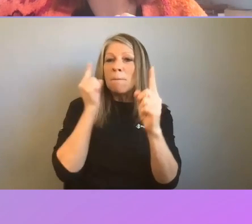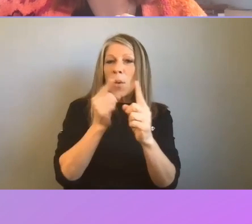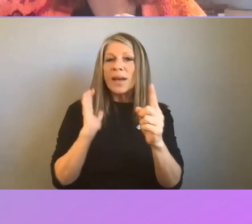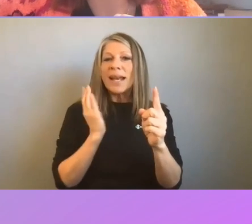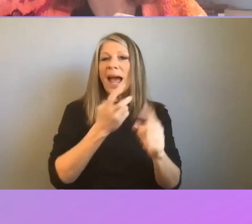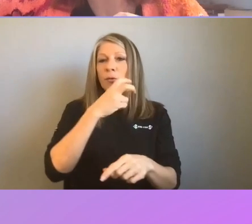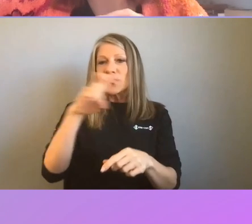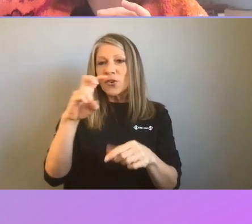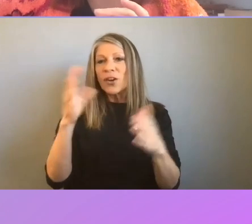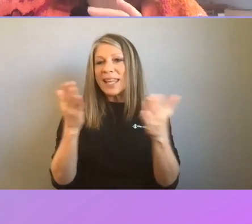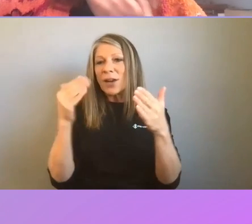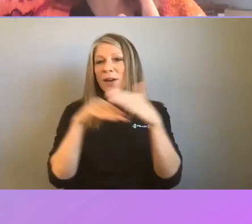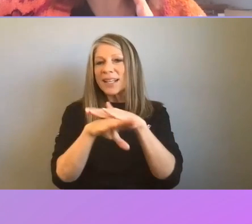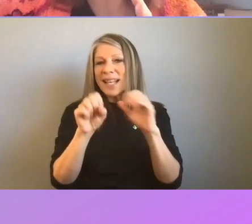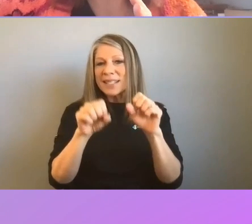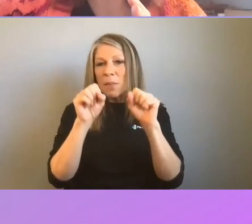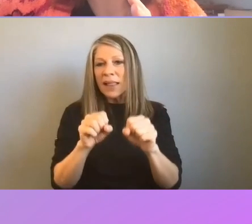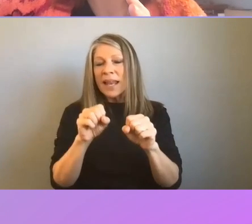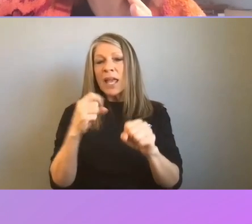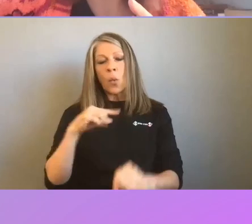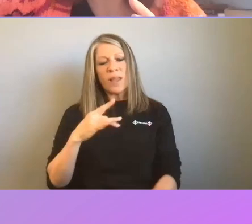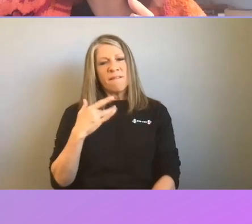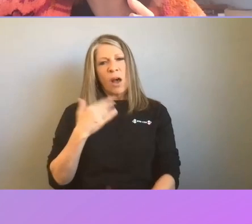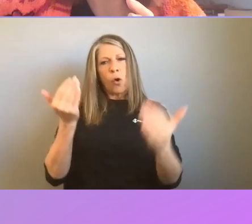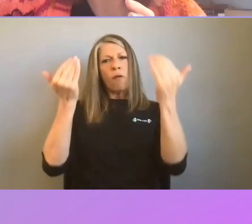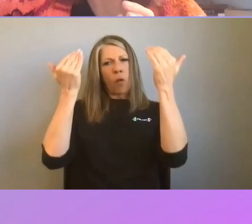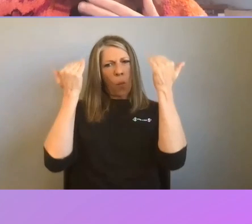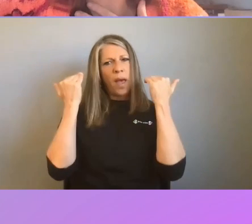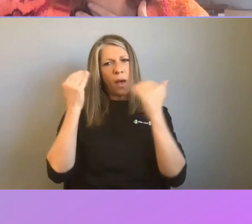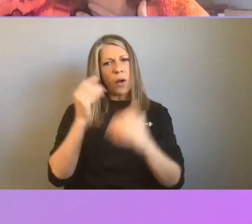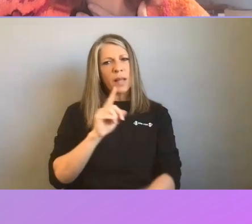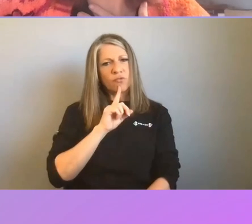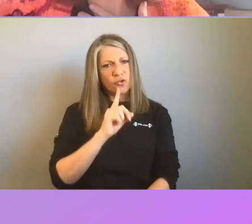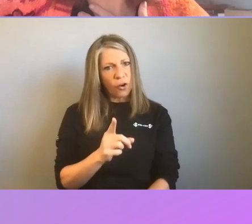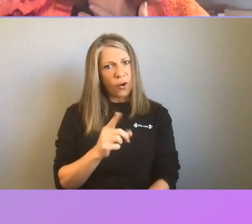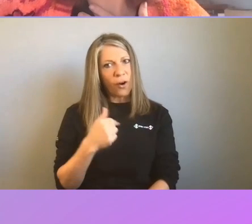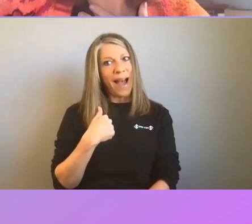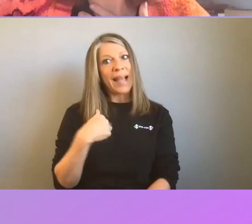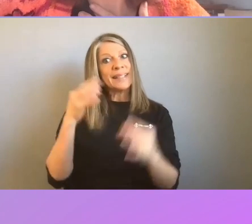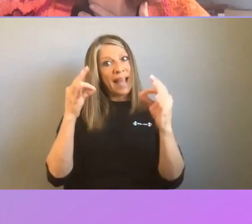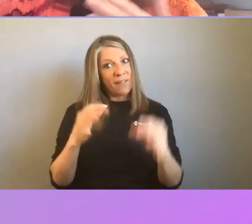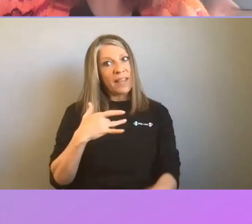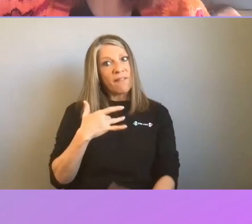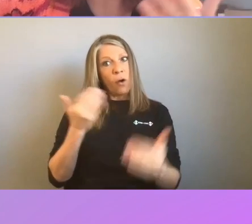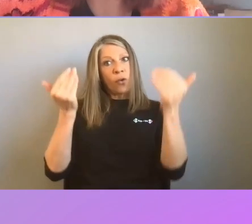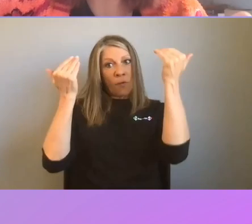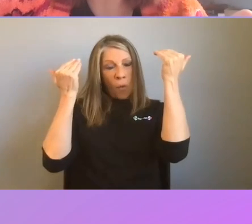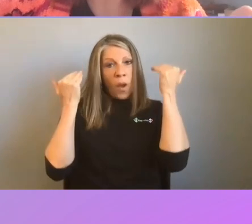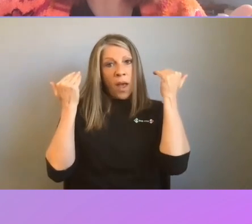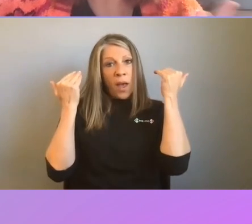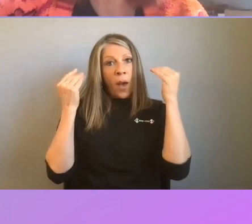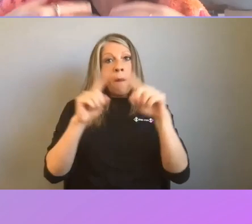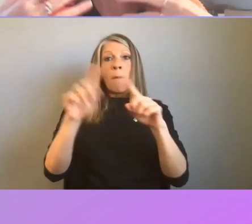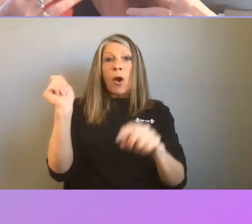in accessibility, and we felt a little overwhelmed, I'm sure. At least I definitely did. And yet all